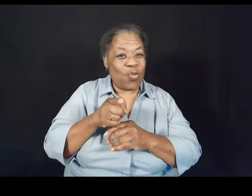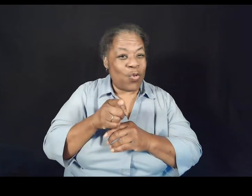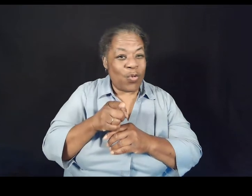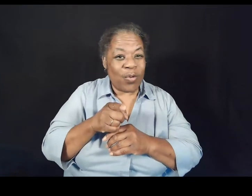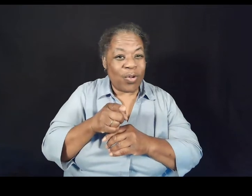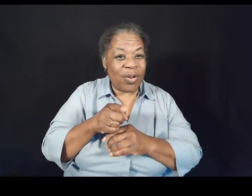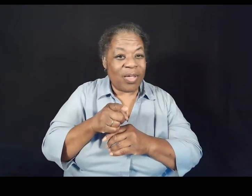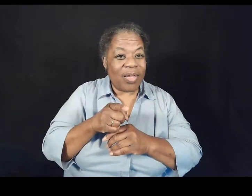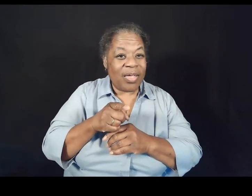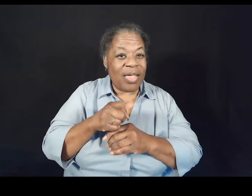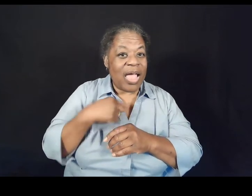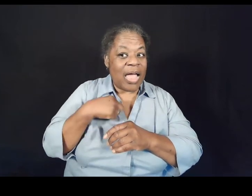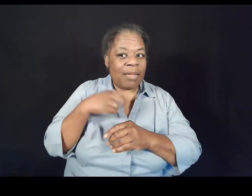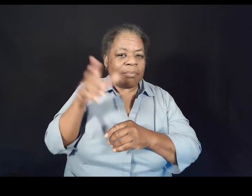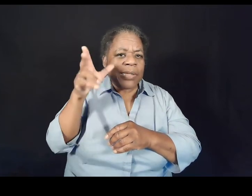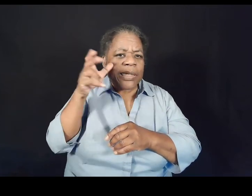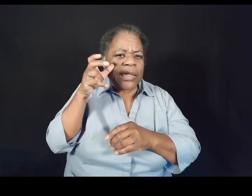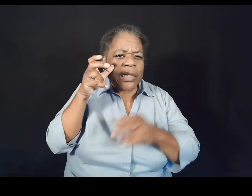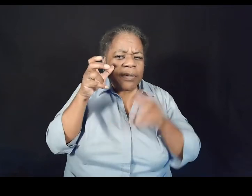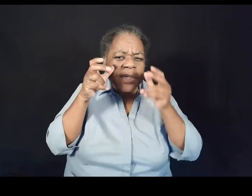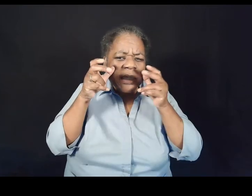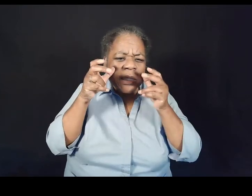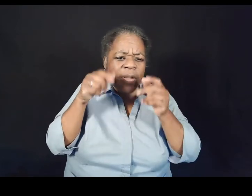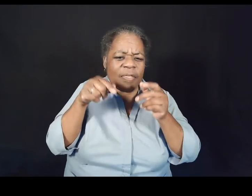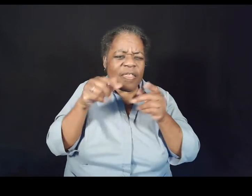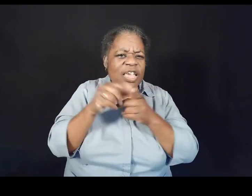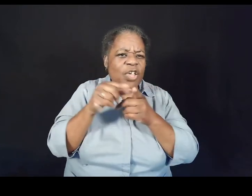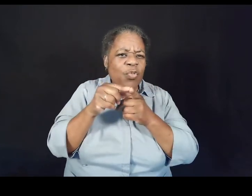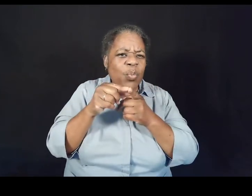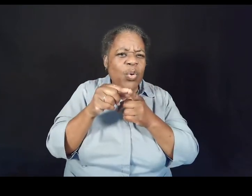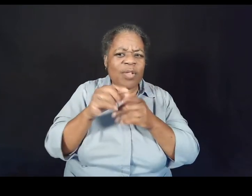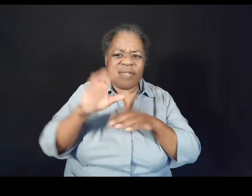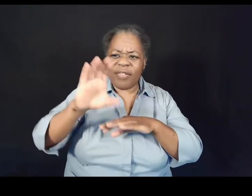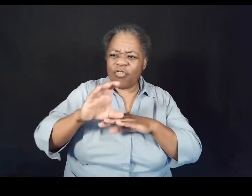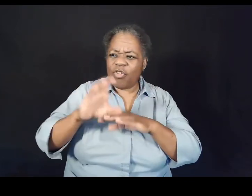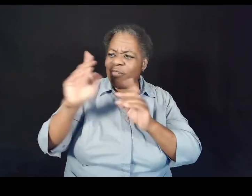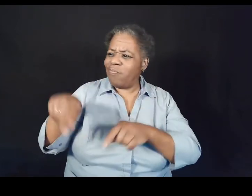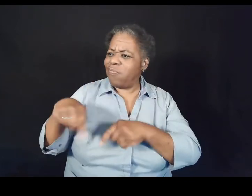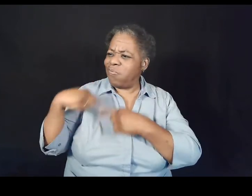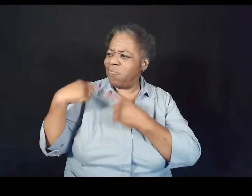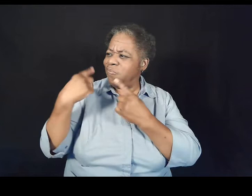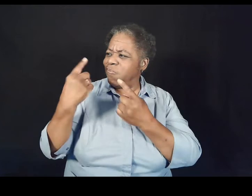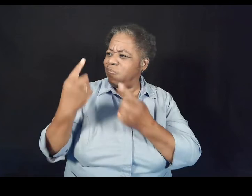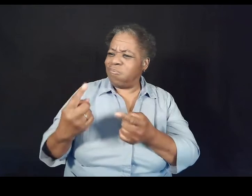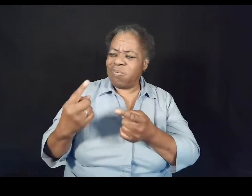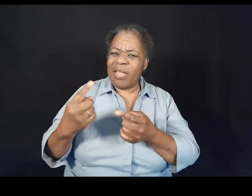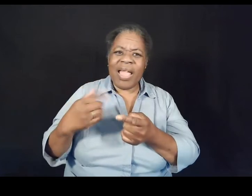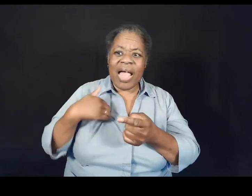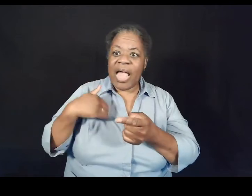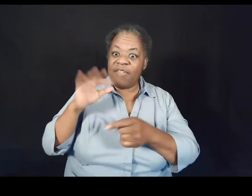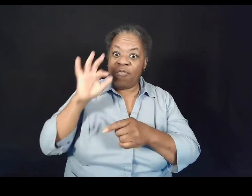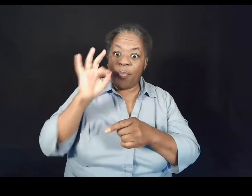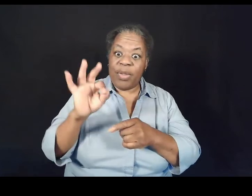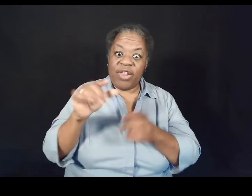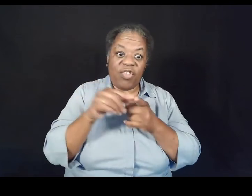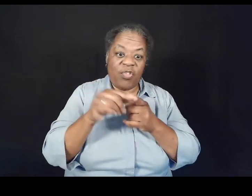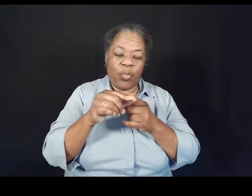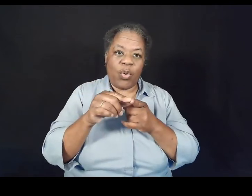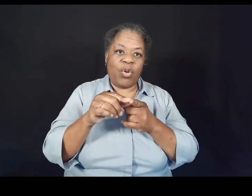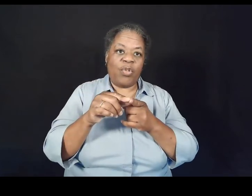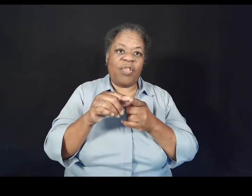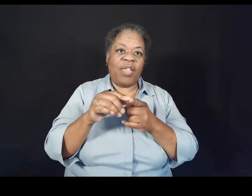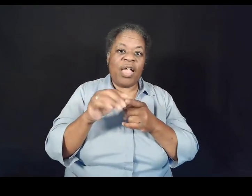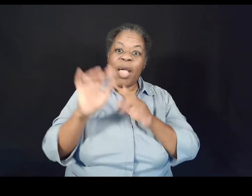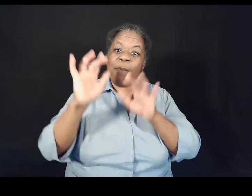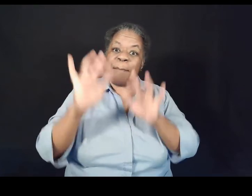Because I've been hearing these words in the church my whole life. In fact, I have preached these words, mercy triumphs over